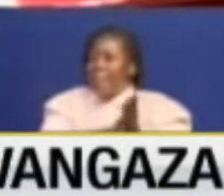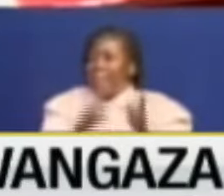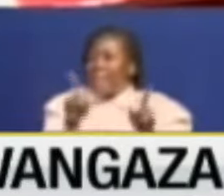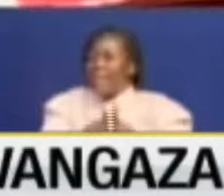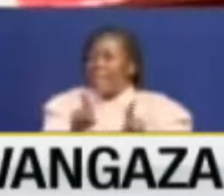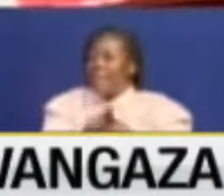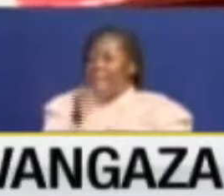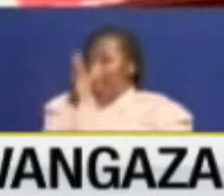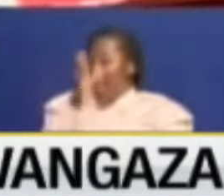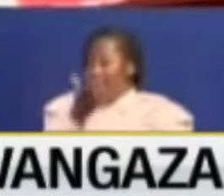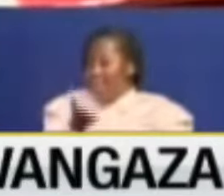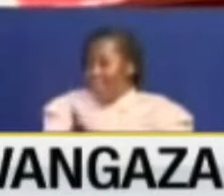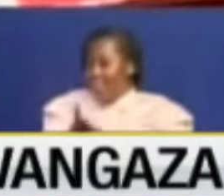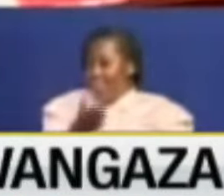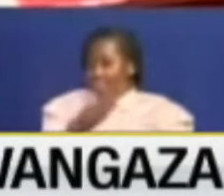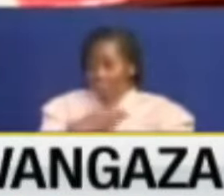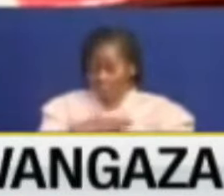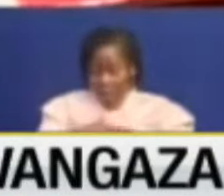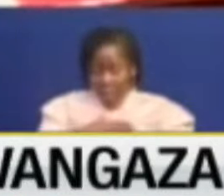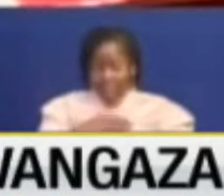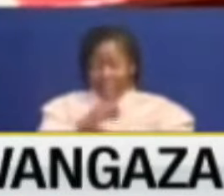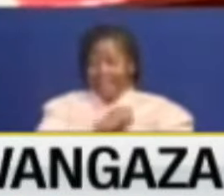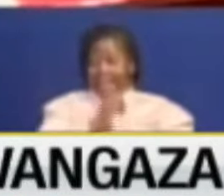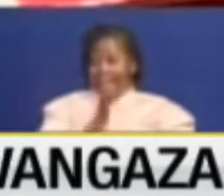same lie. Honorable senators,